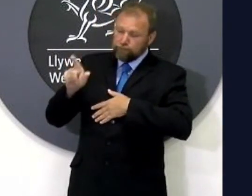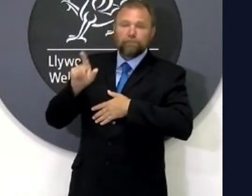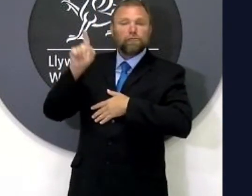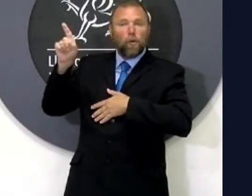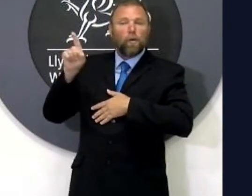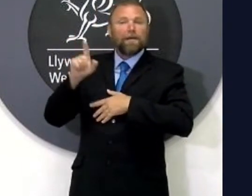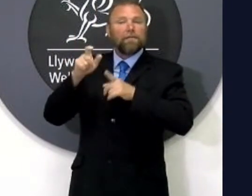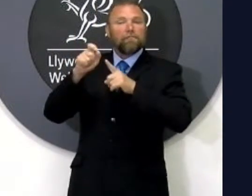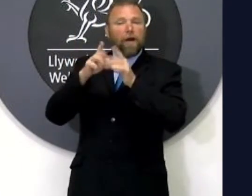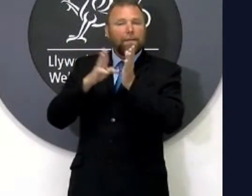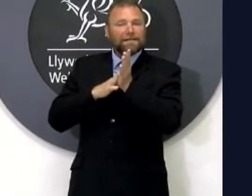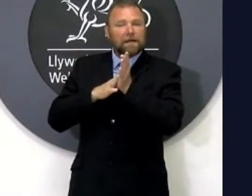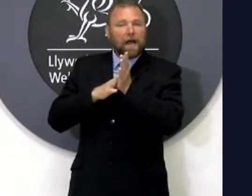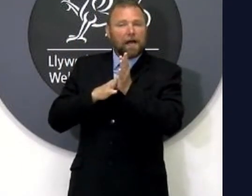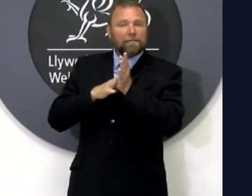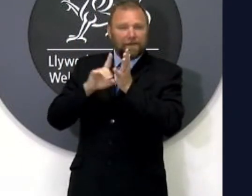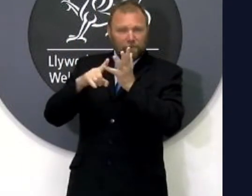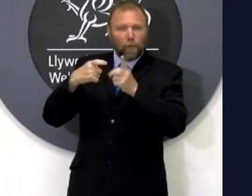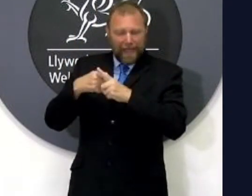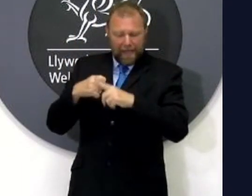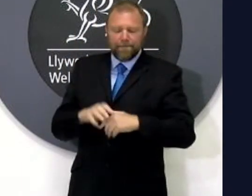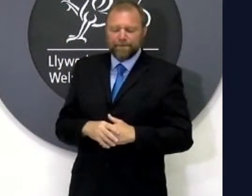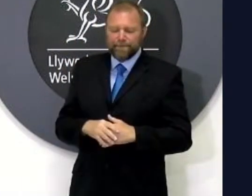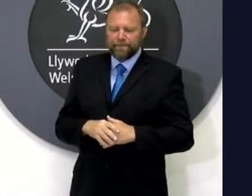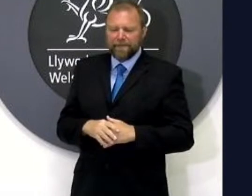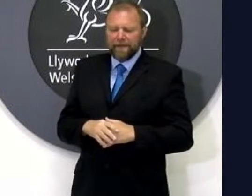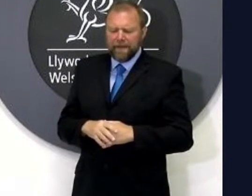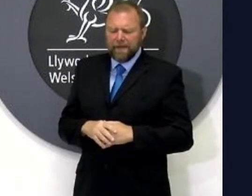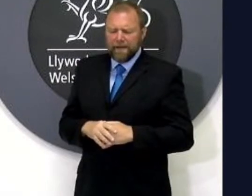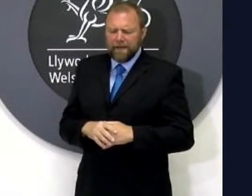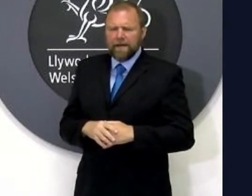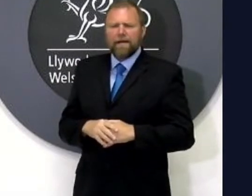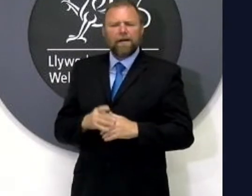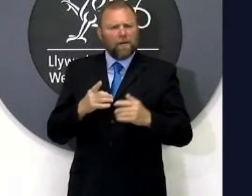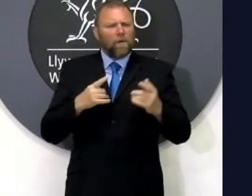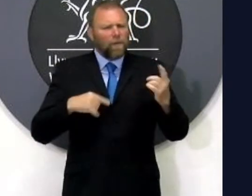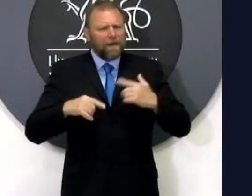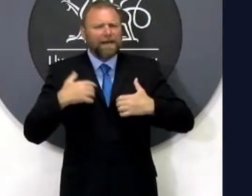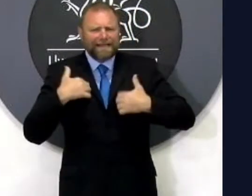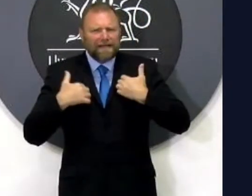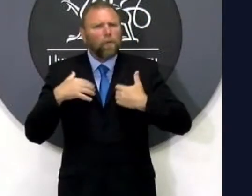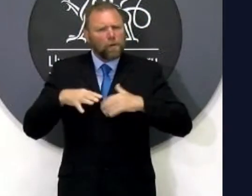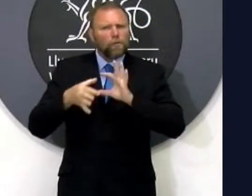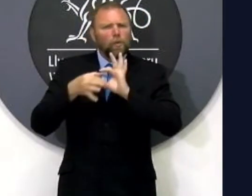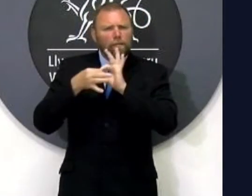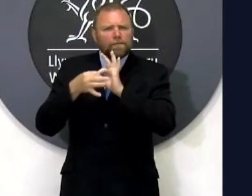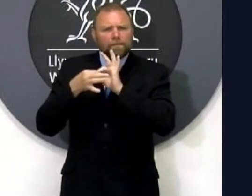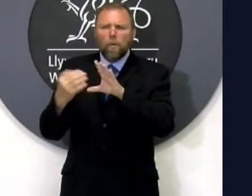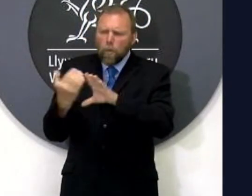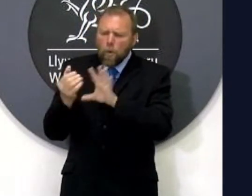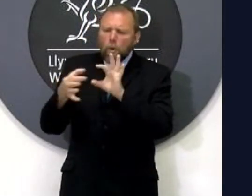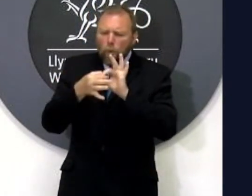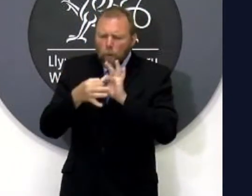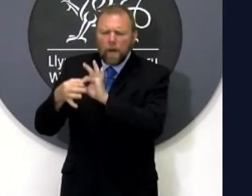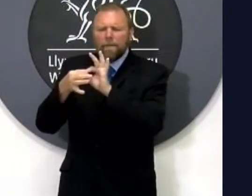together. But we do have a constant dialogue with people like Michael